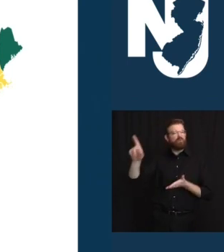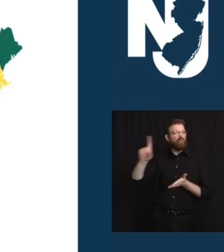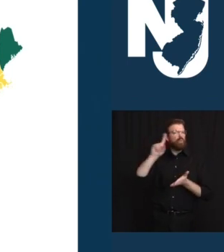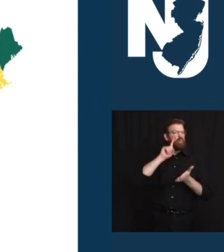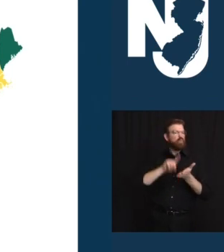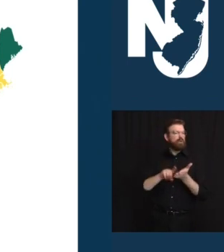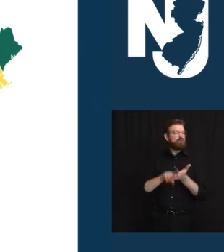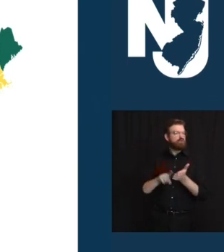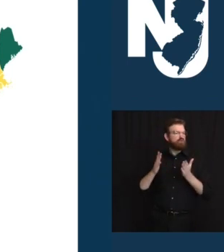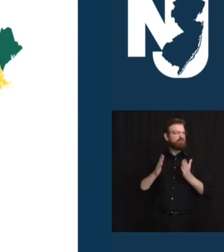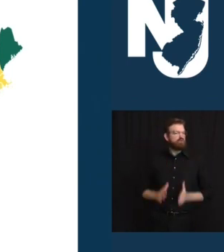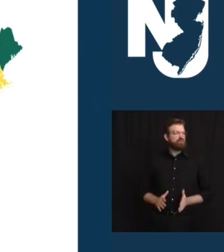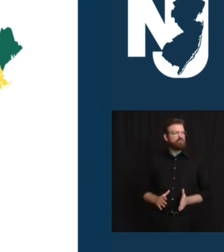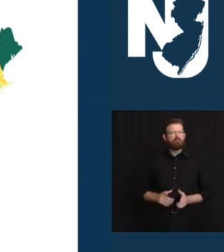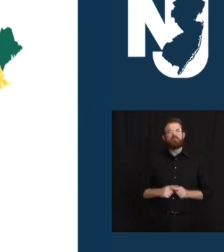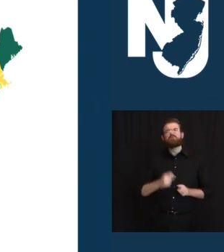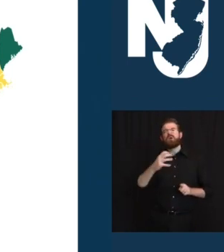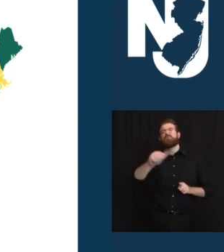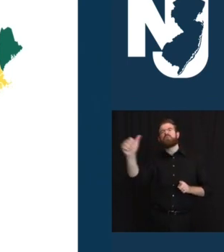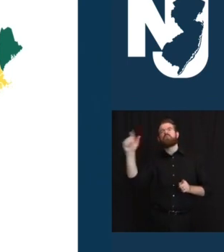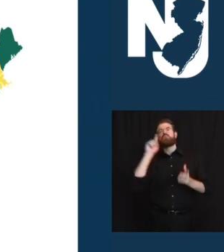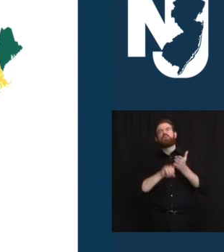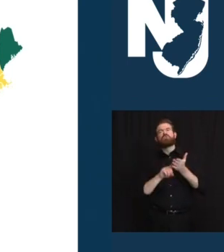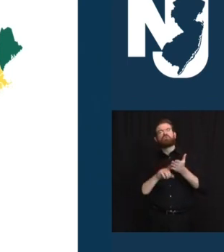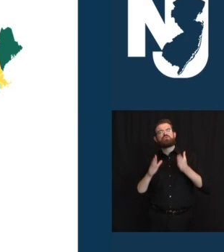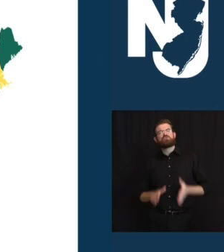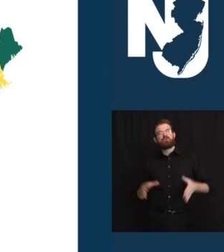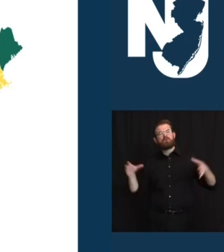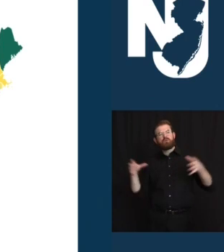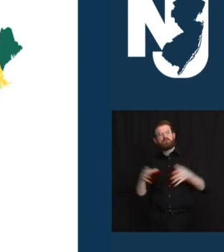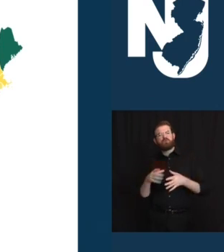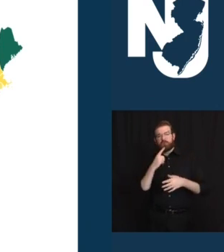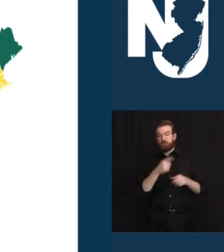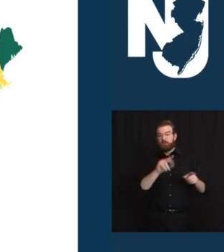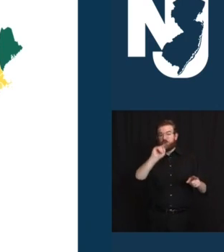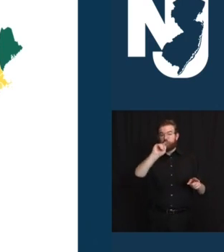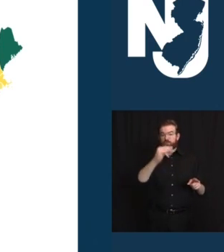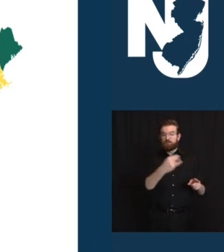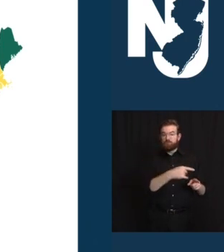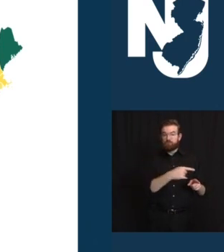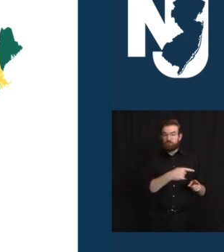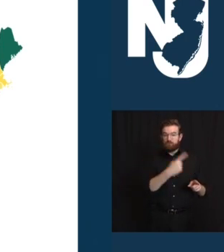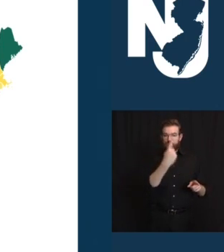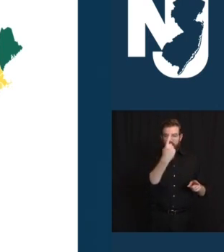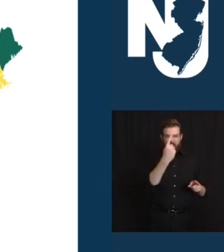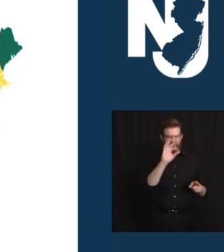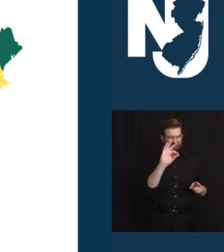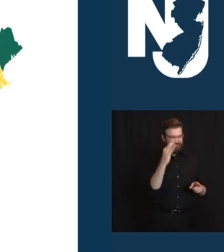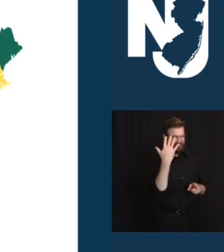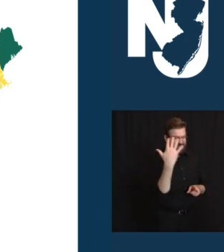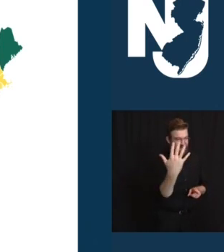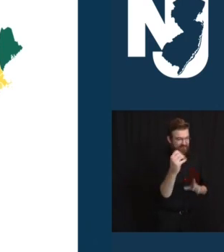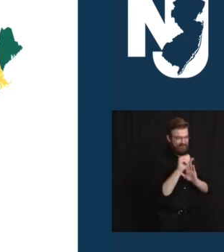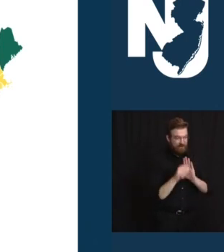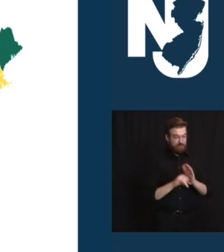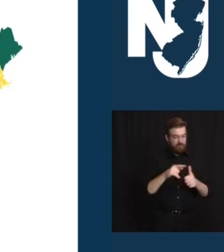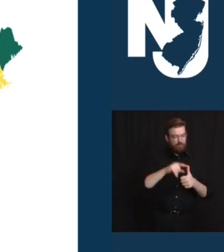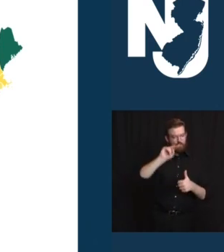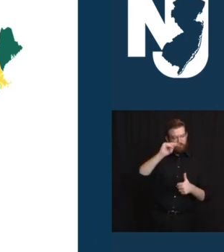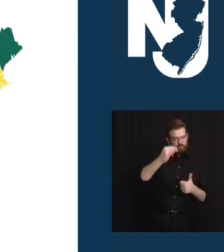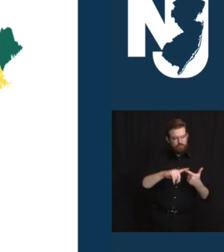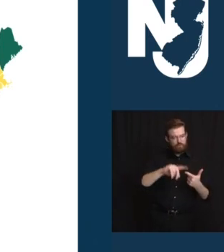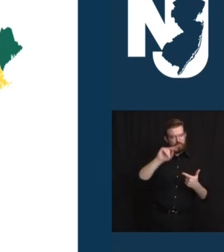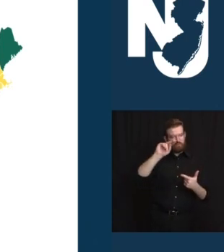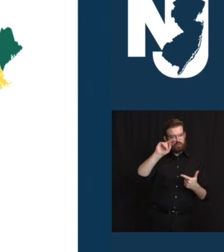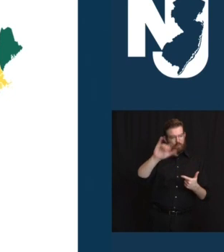among others. And according to their metrics, New Jersey ranks as one of only 5 states, along with New York, Connecticut, Vermont, and Maine,